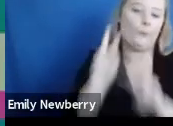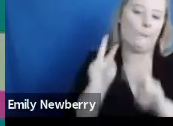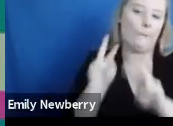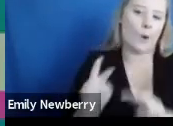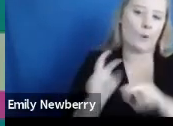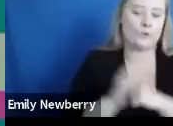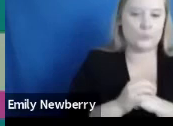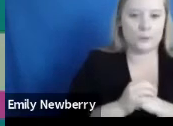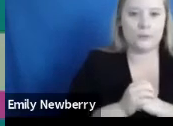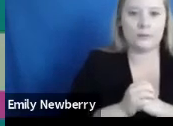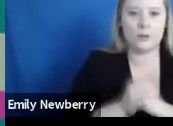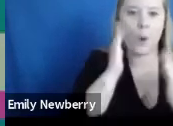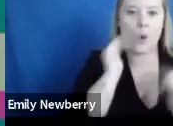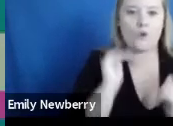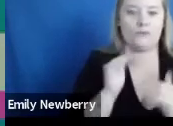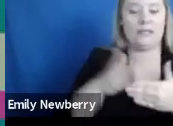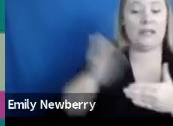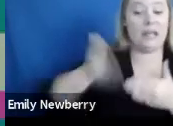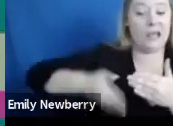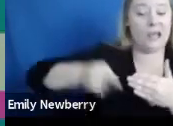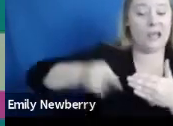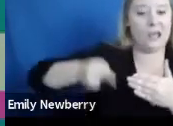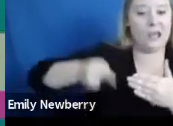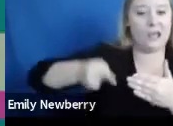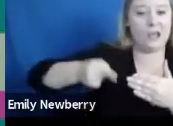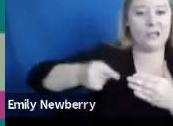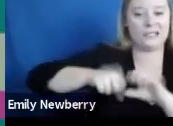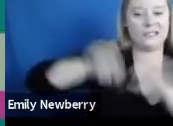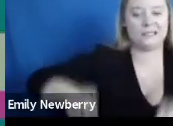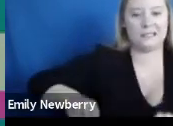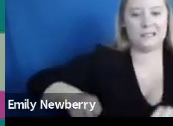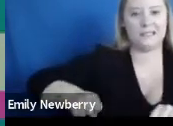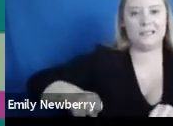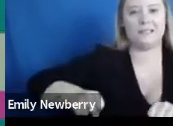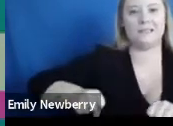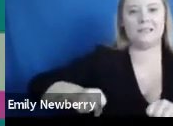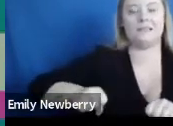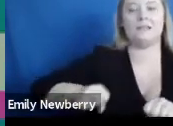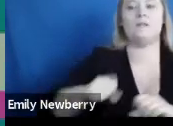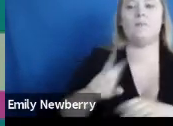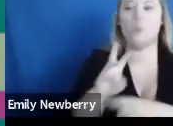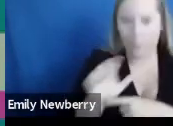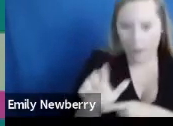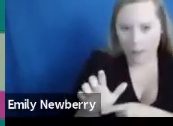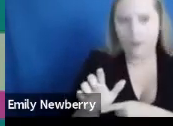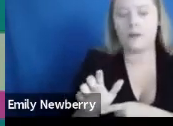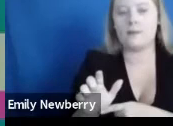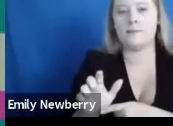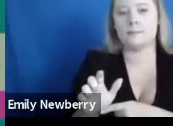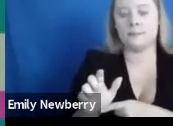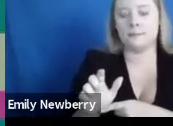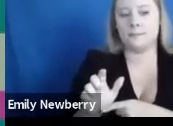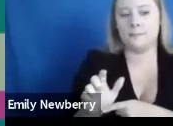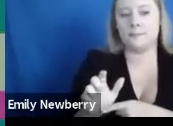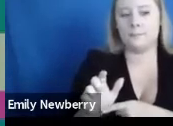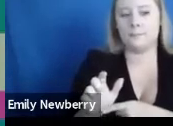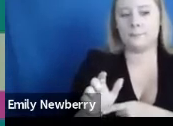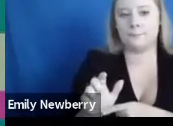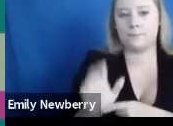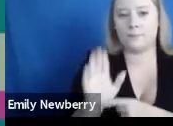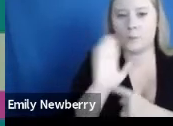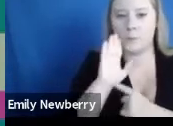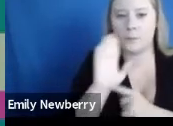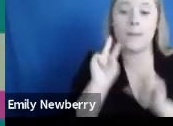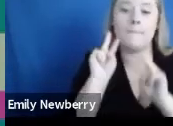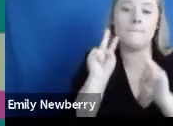kind of endpoint of this would be to have a system of 8, 10, or 12 wells that we would be monitoring